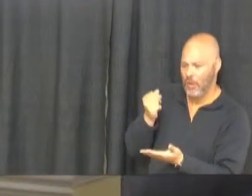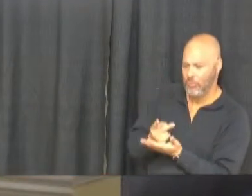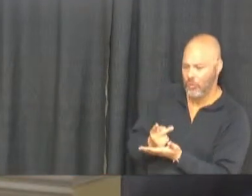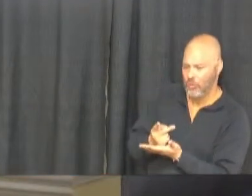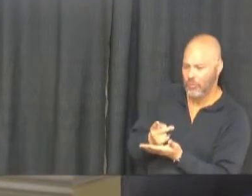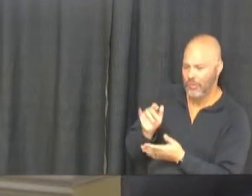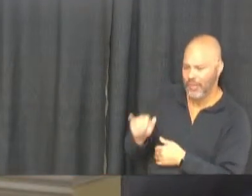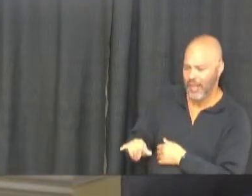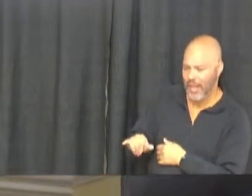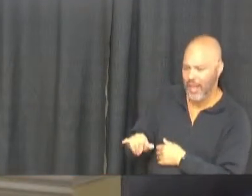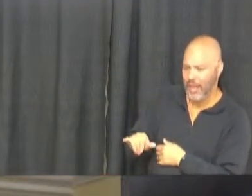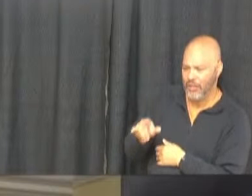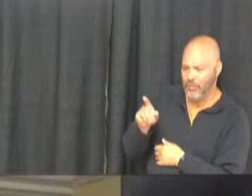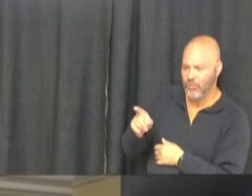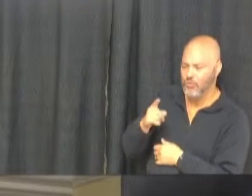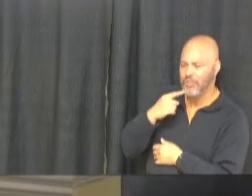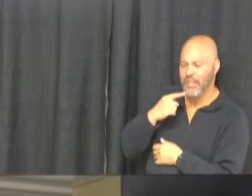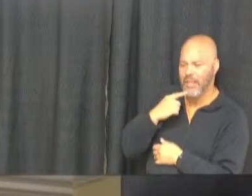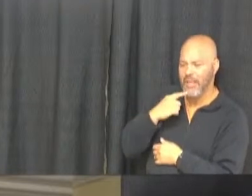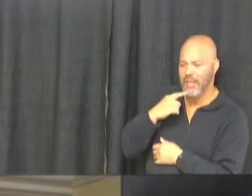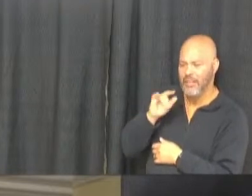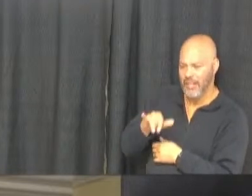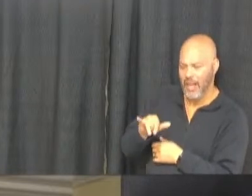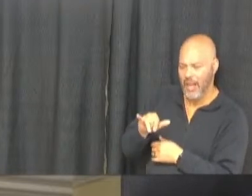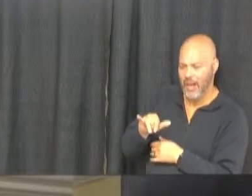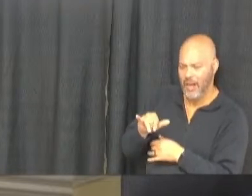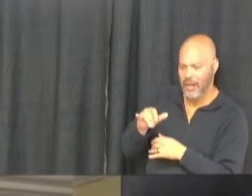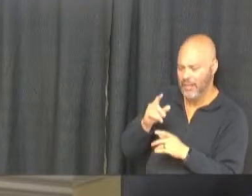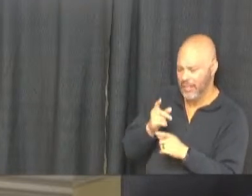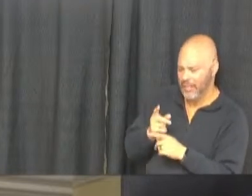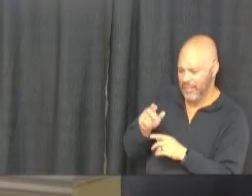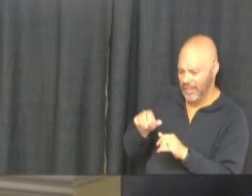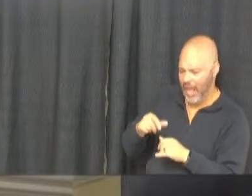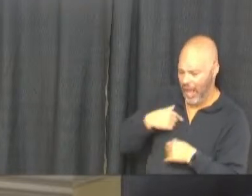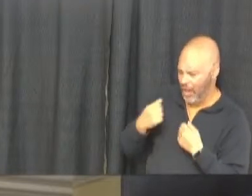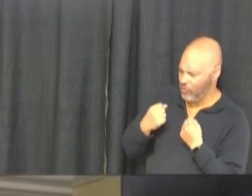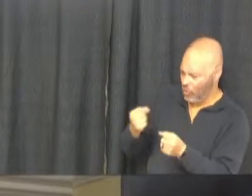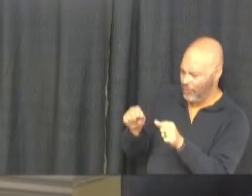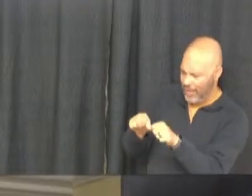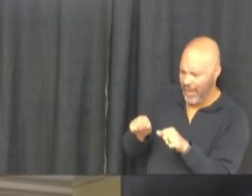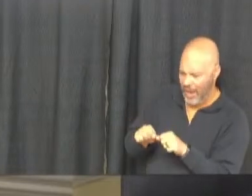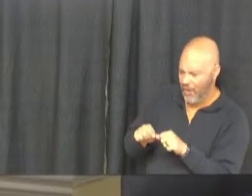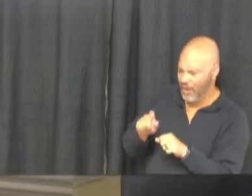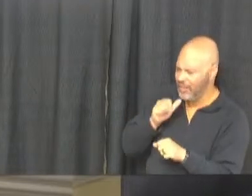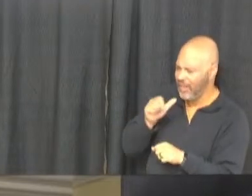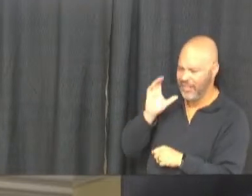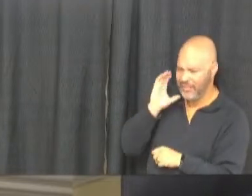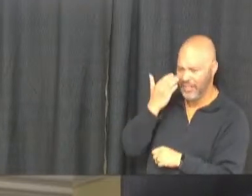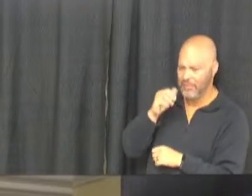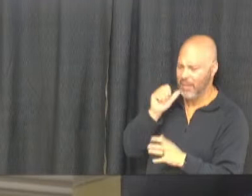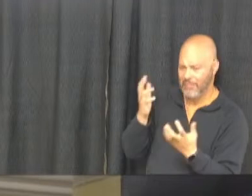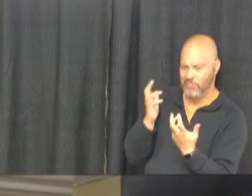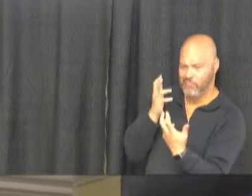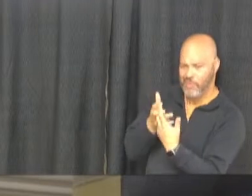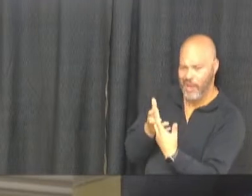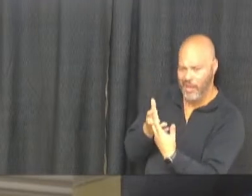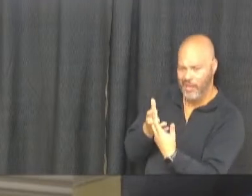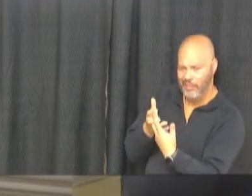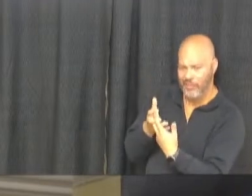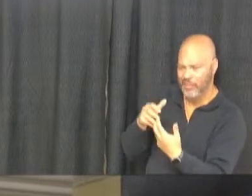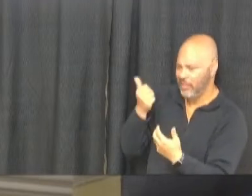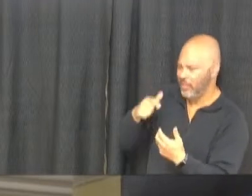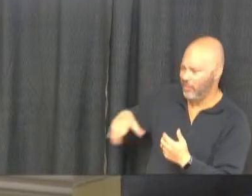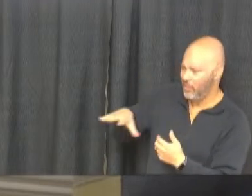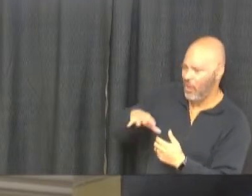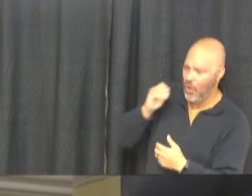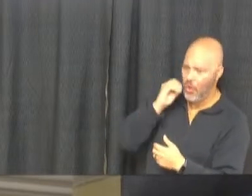it. You said that it's within keeping of the area, but I drove the area and it really does not. Hardly any of the